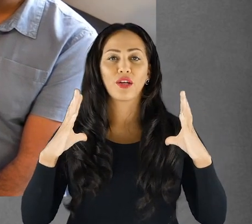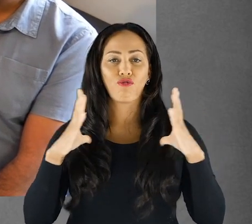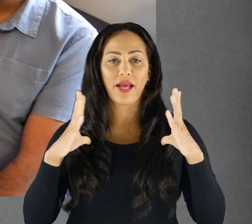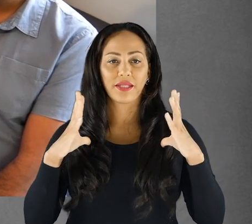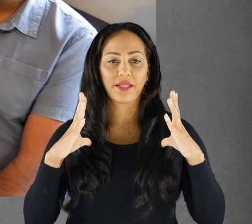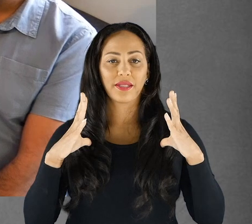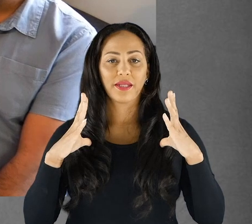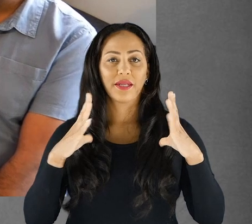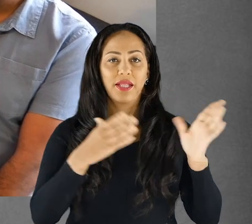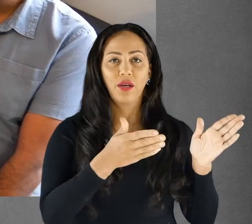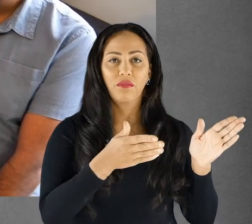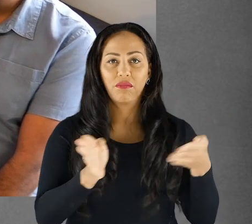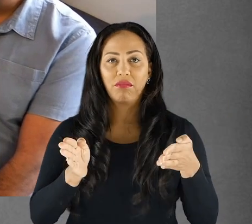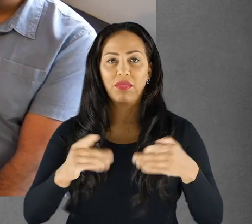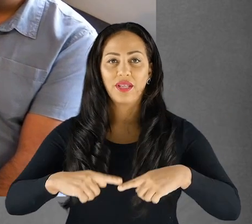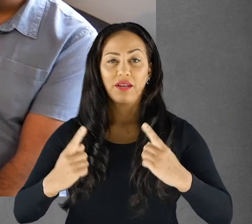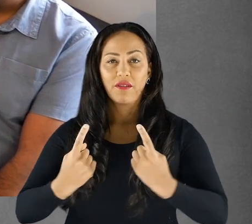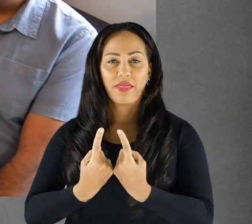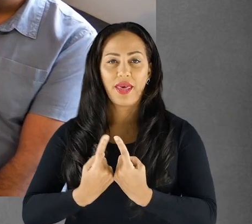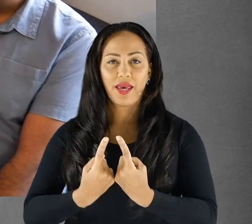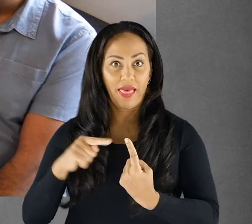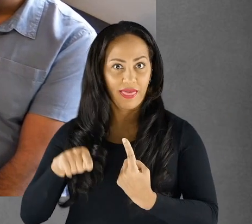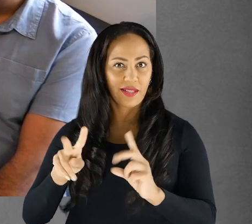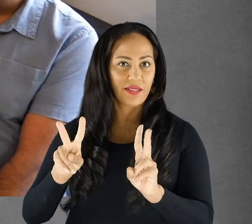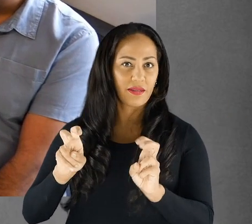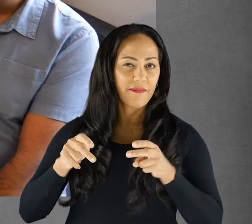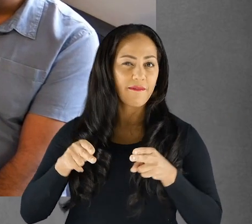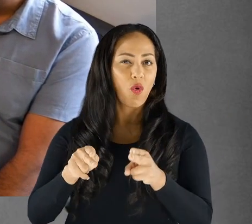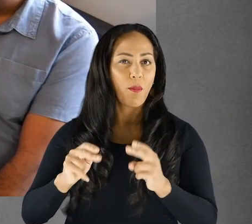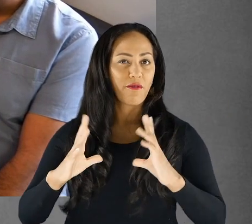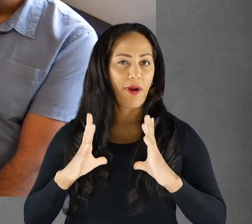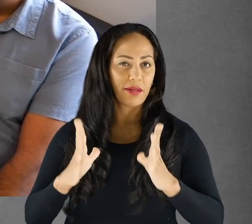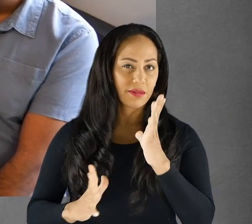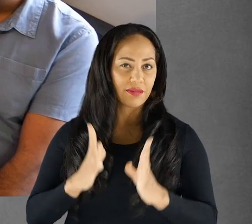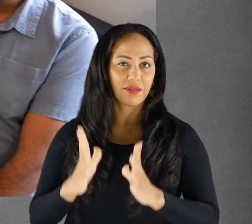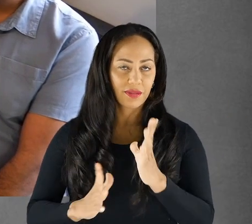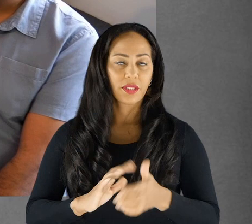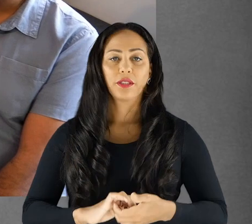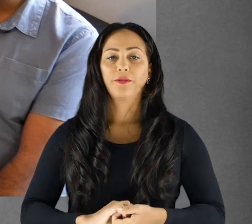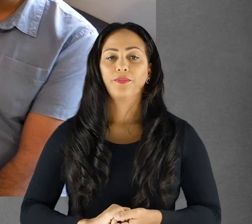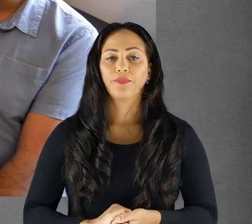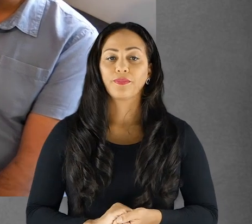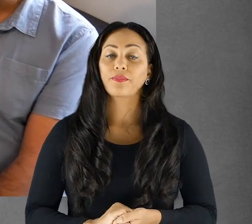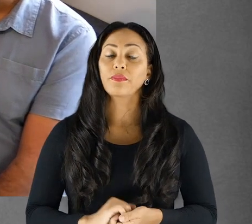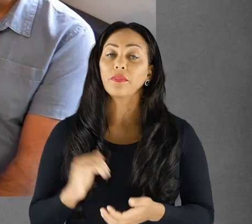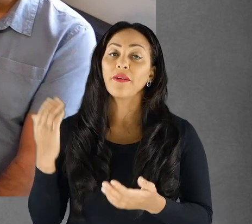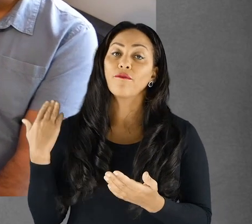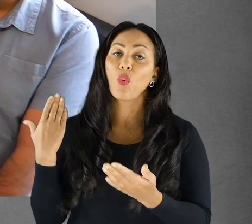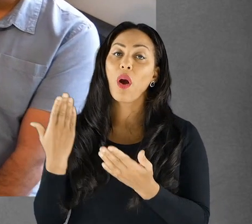thing, and so it is a rest. There is a kind of alleviation of going into something else.